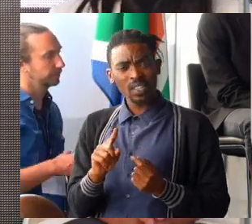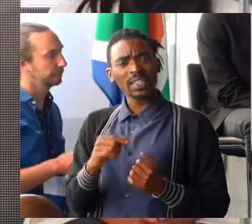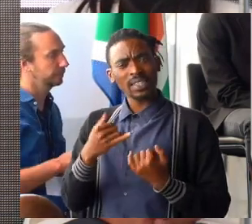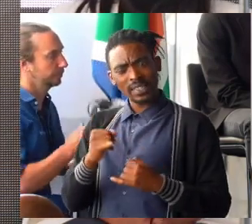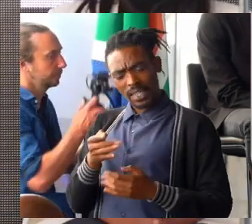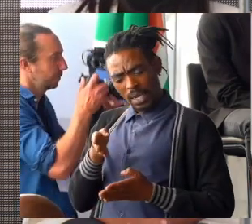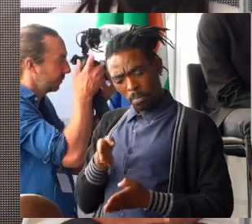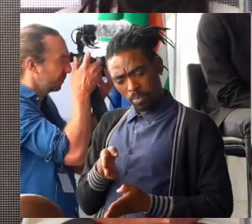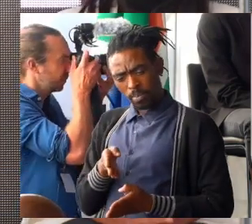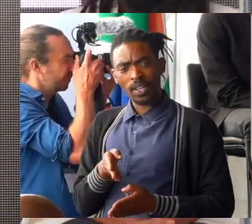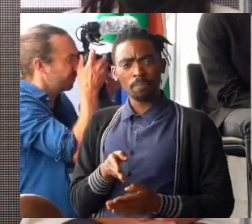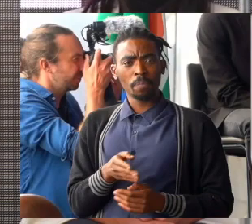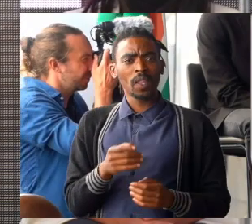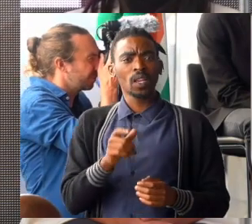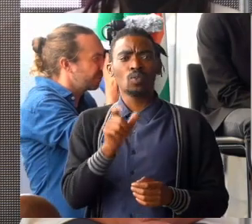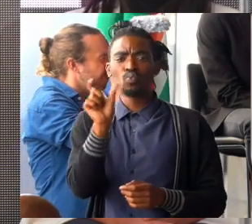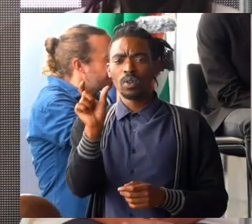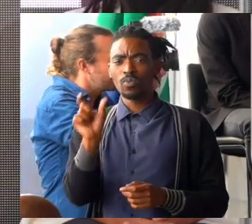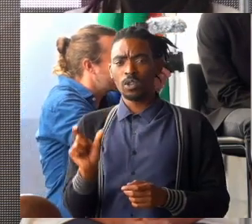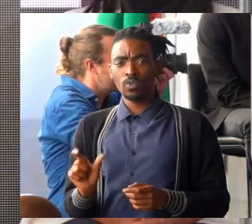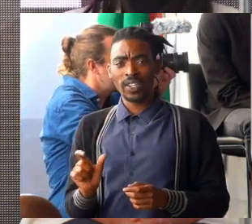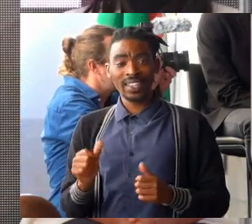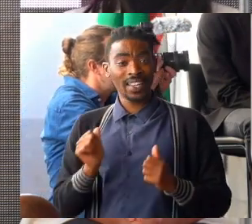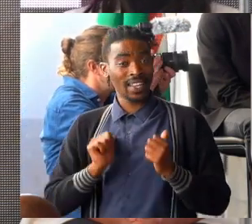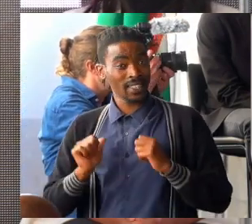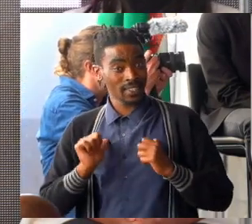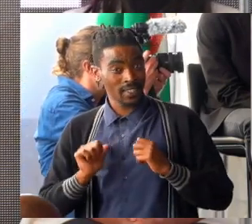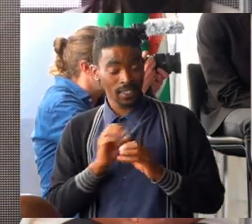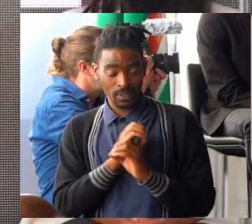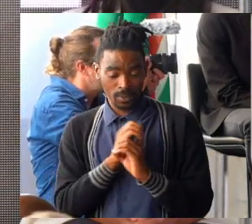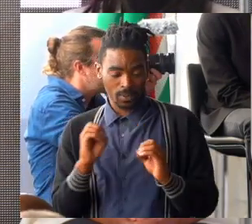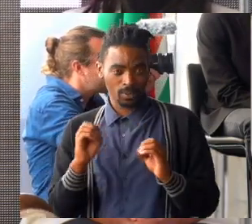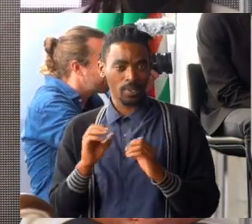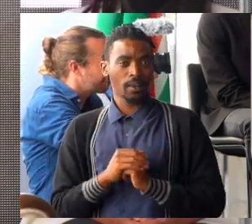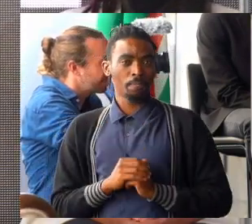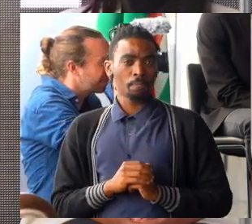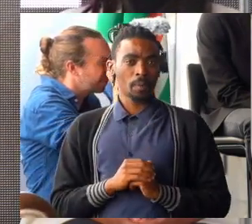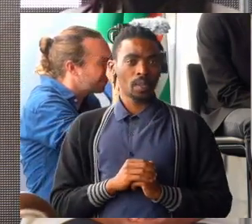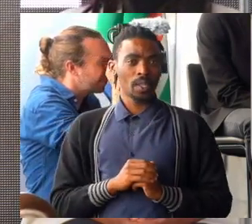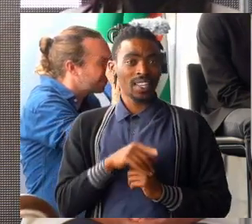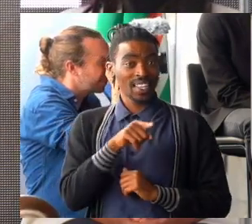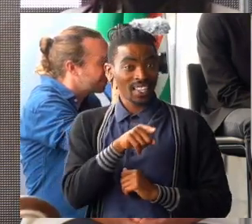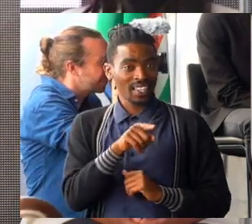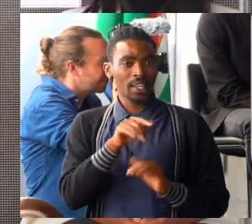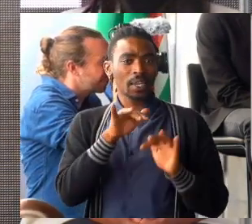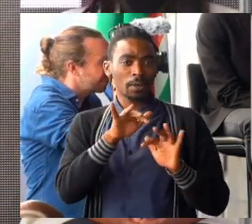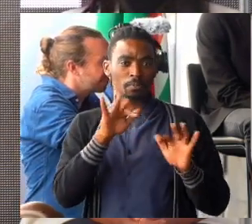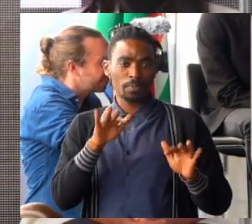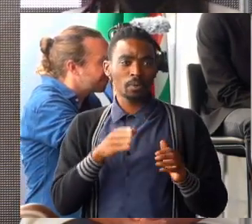remained only in words. And that is, the people shall govern.